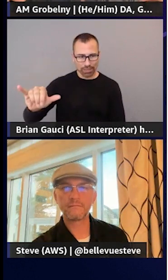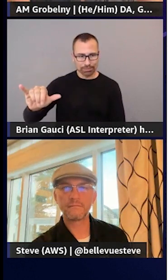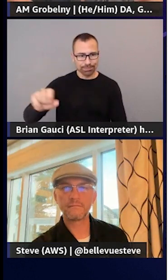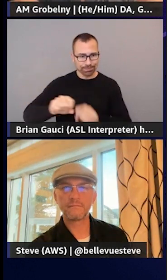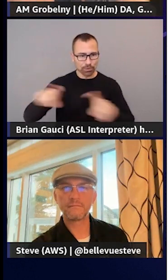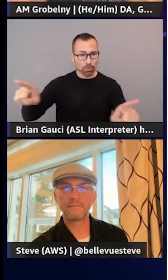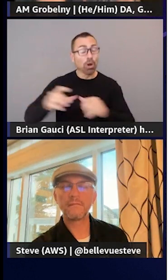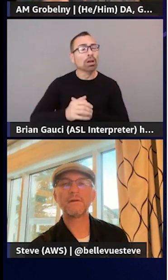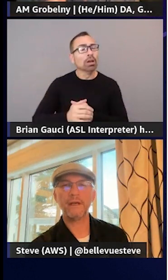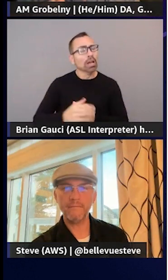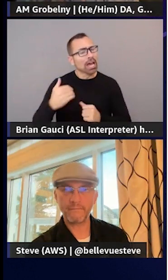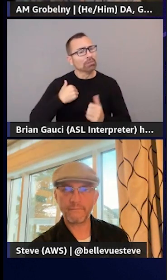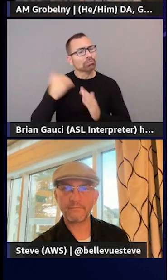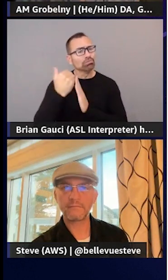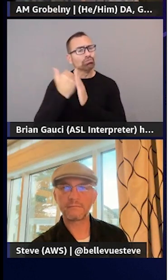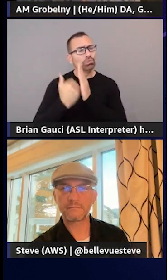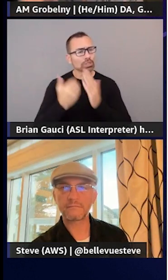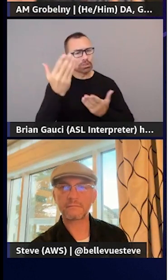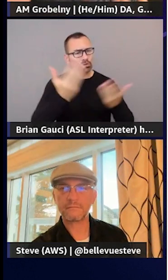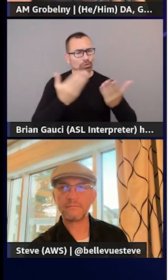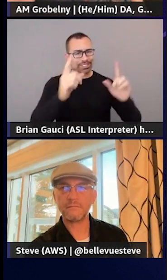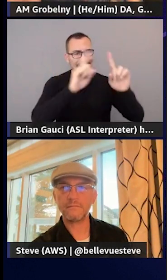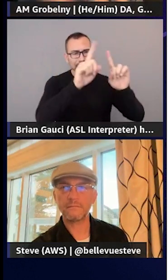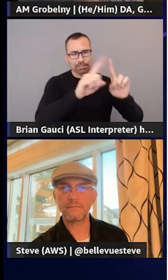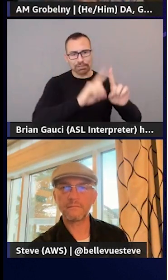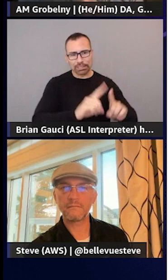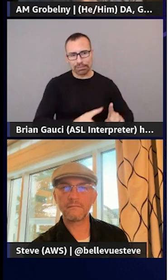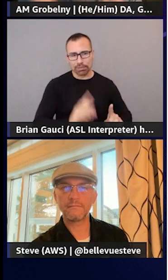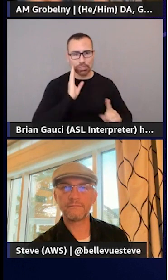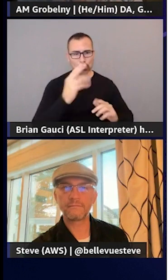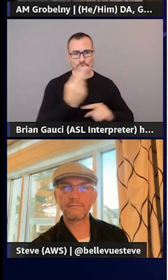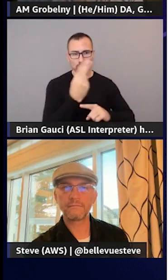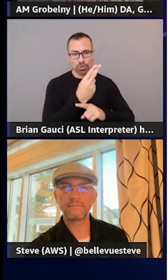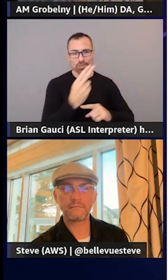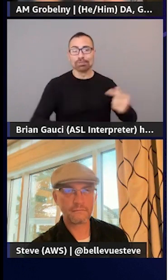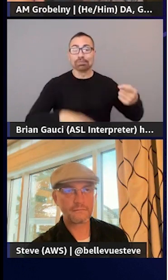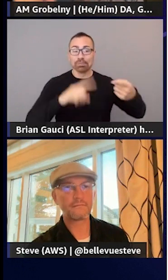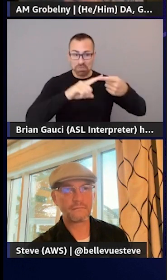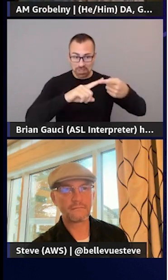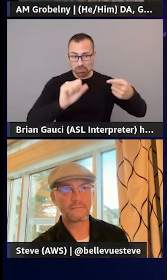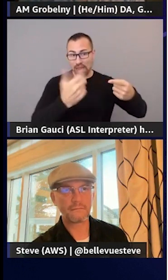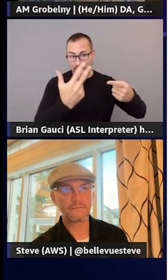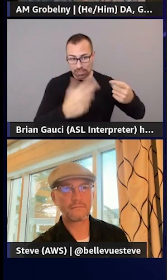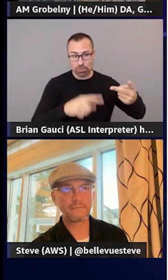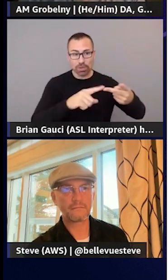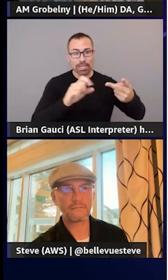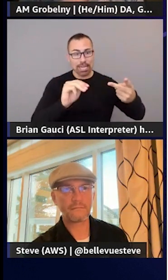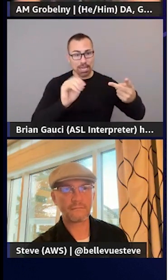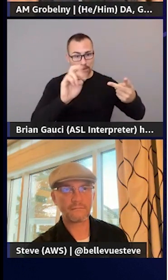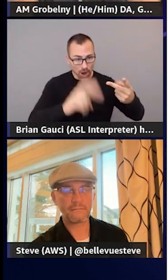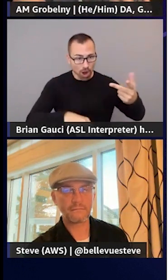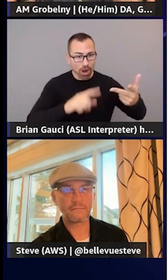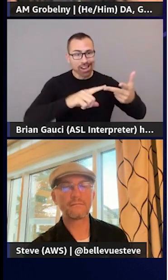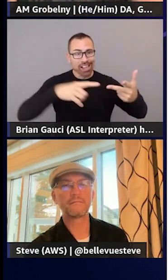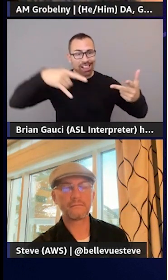using. And for this quest specifically, they call out S3, EMR,